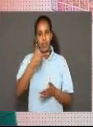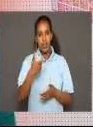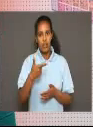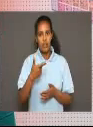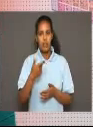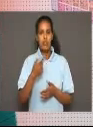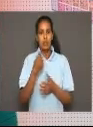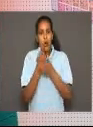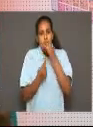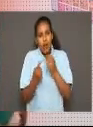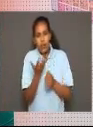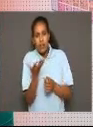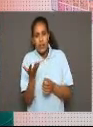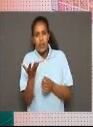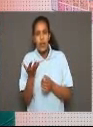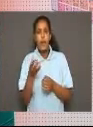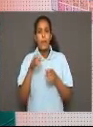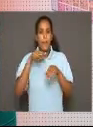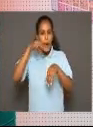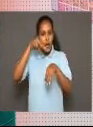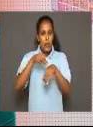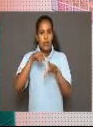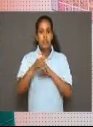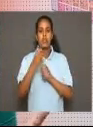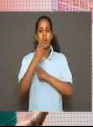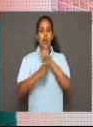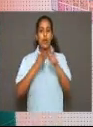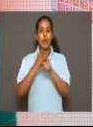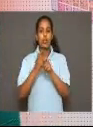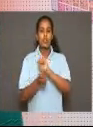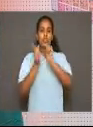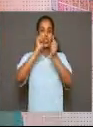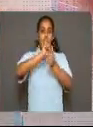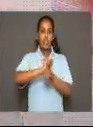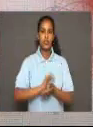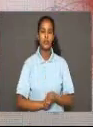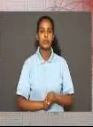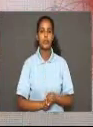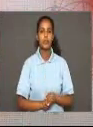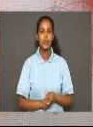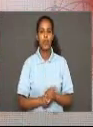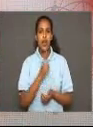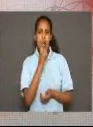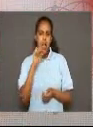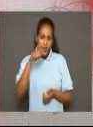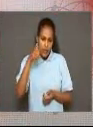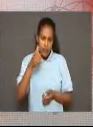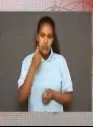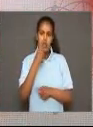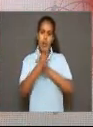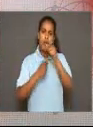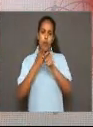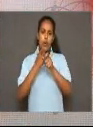that the only thing that is permanent in the world is change. Every day, the